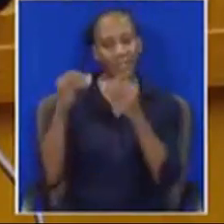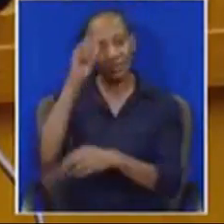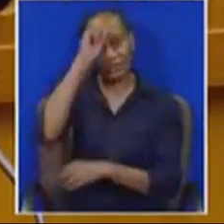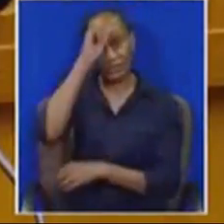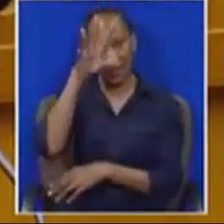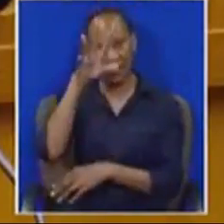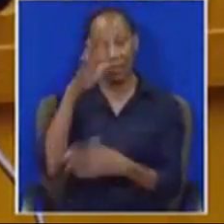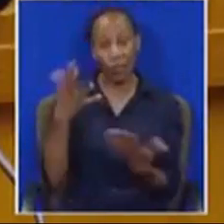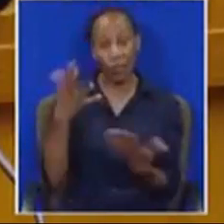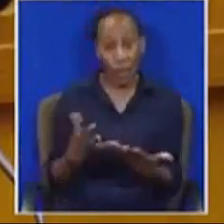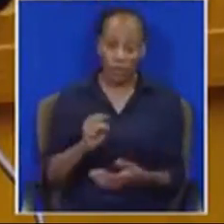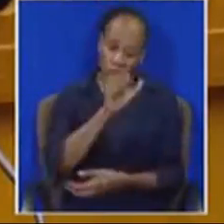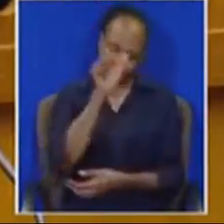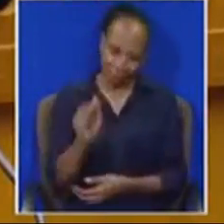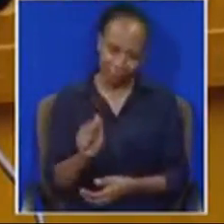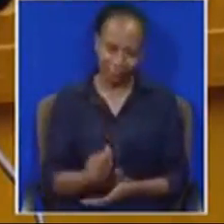Africa.